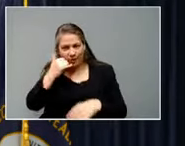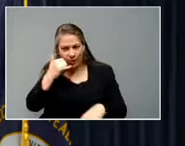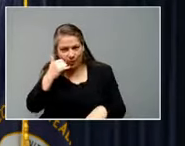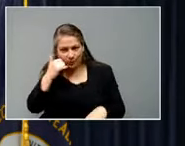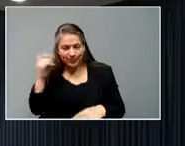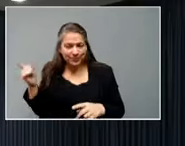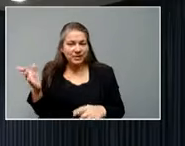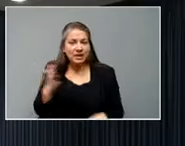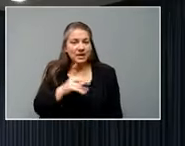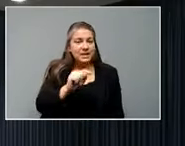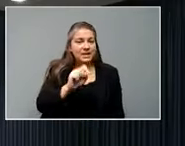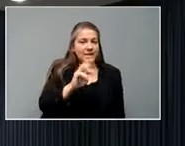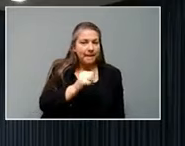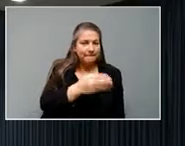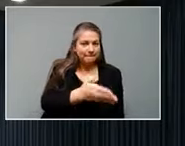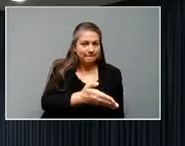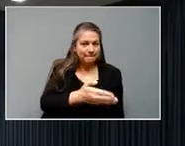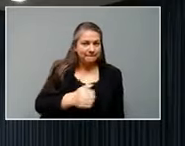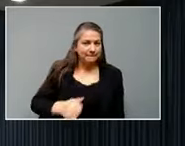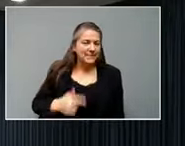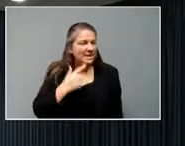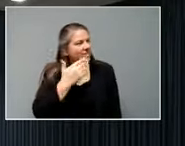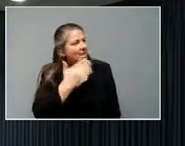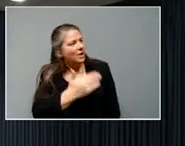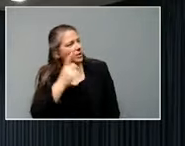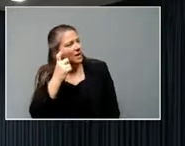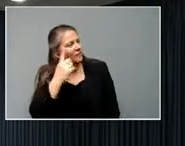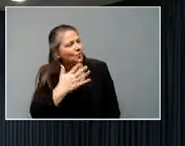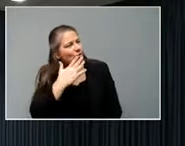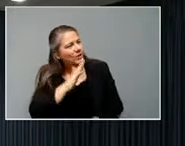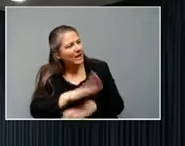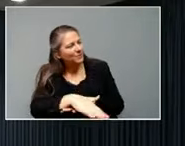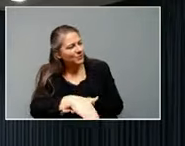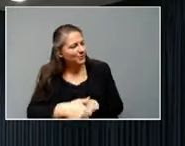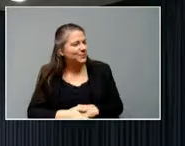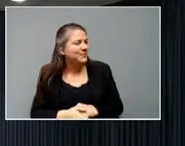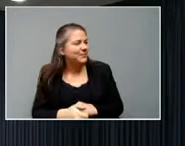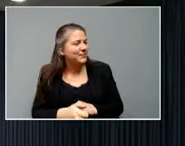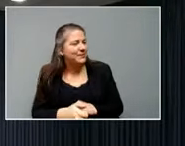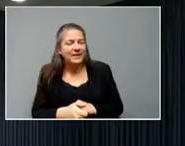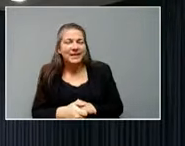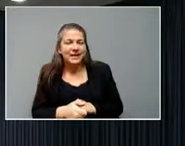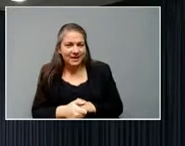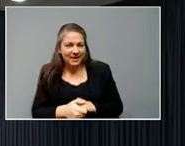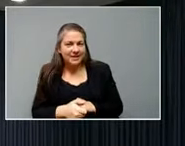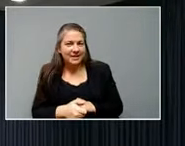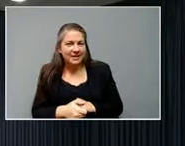Latek. Thank you, Governor, and good afternoon to you.